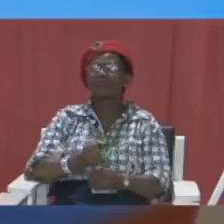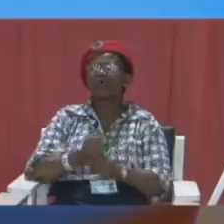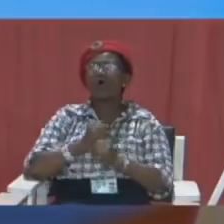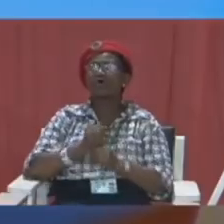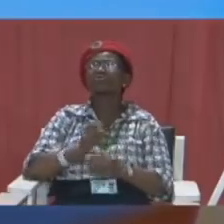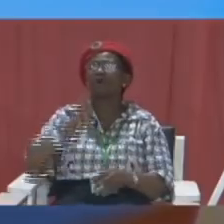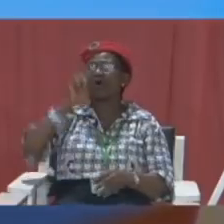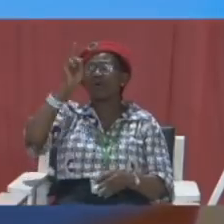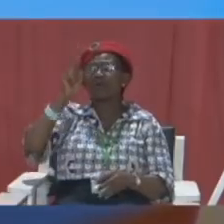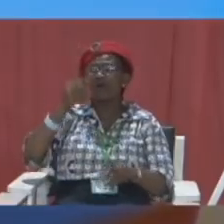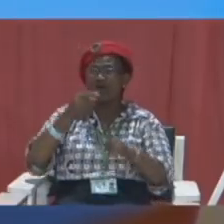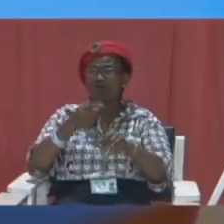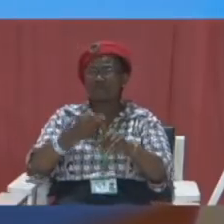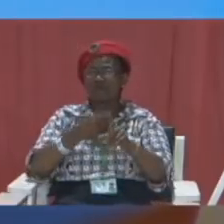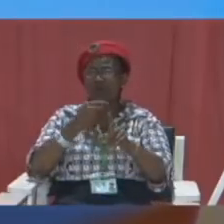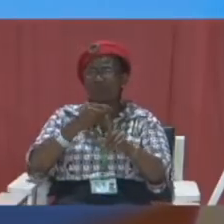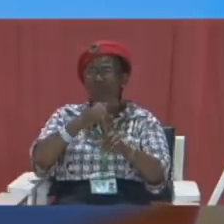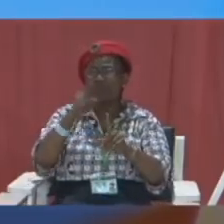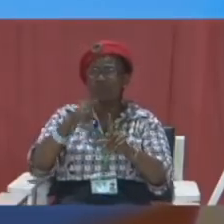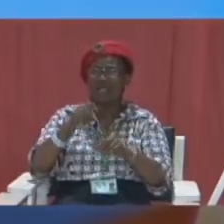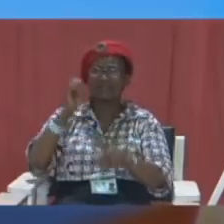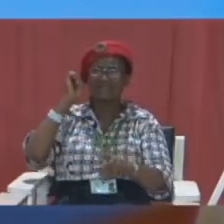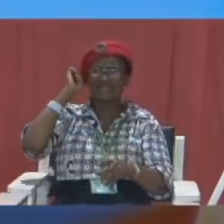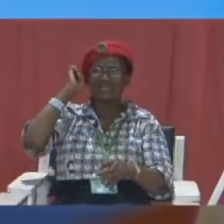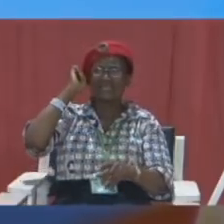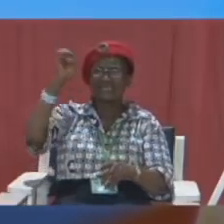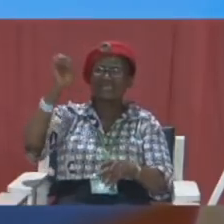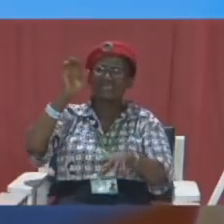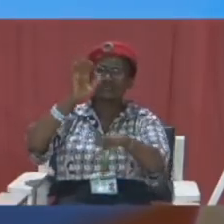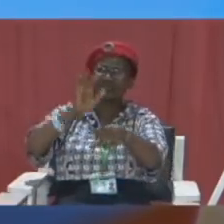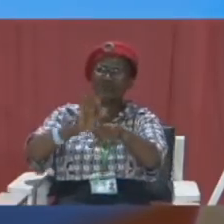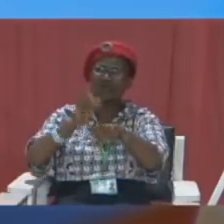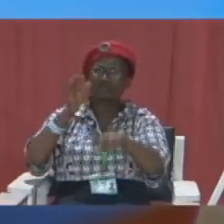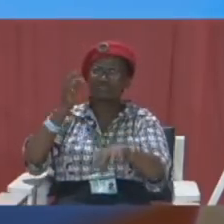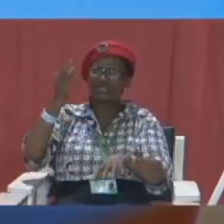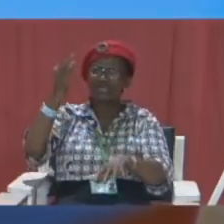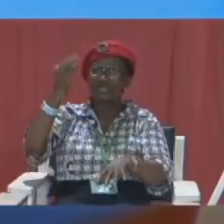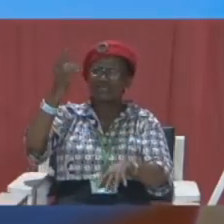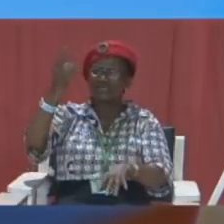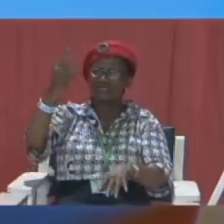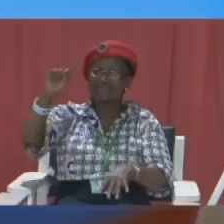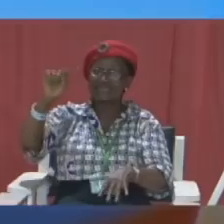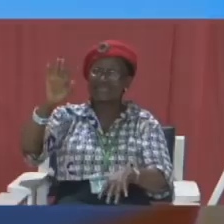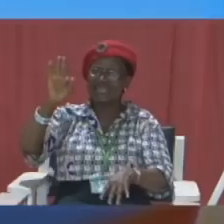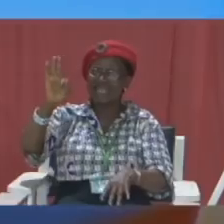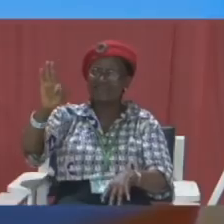the moment he touched the floor, Nikete to ti fi owo kan lele.